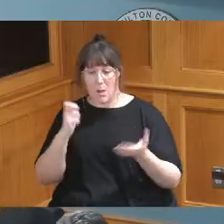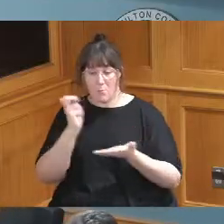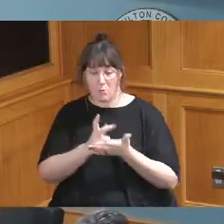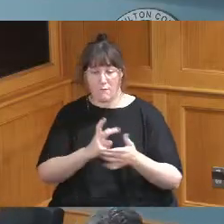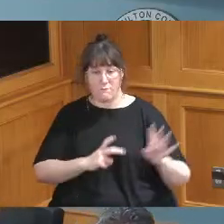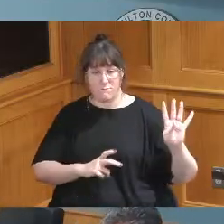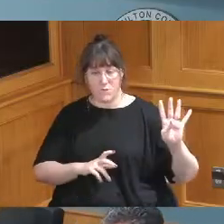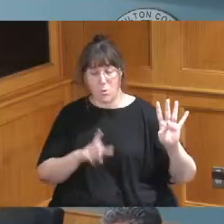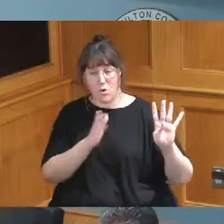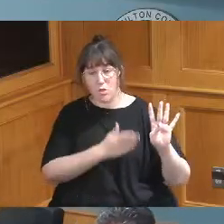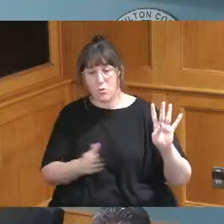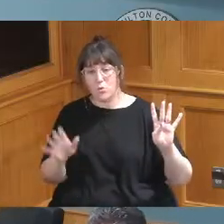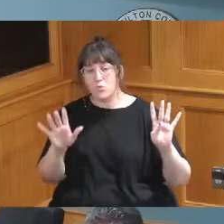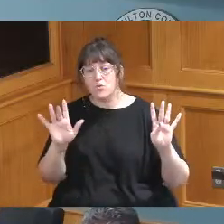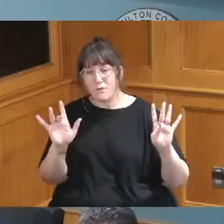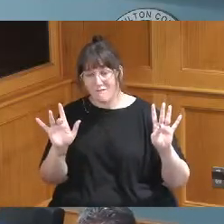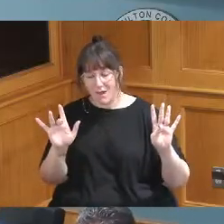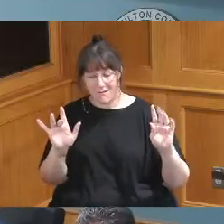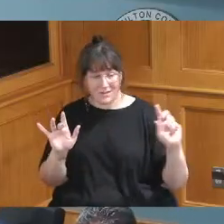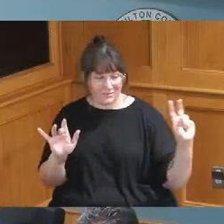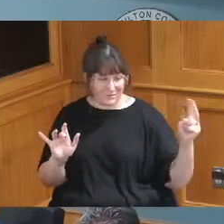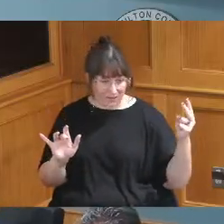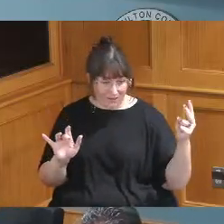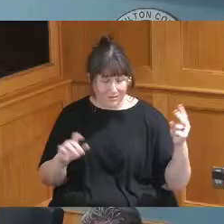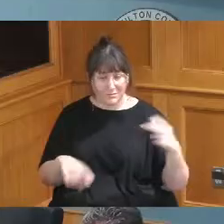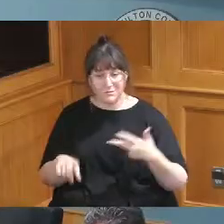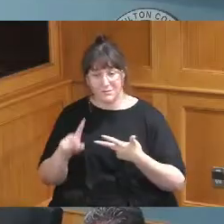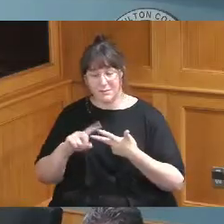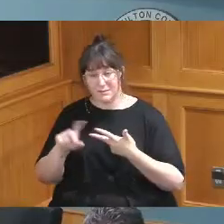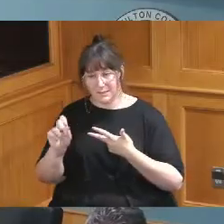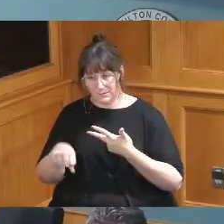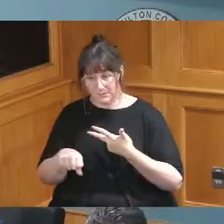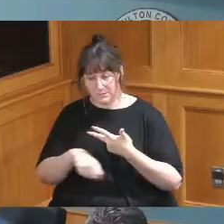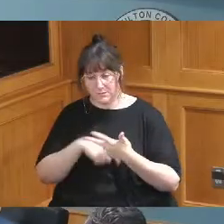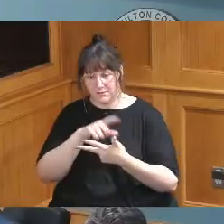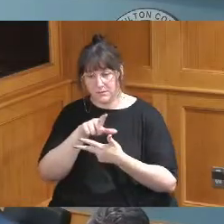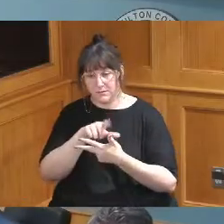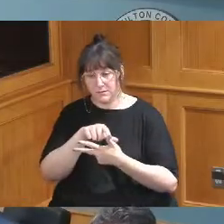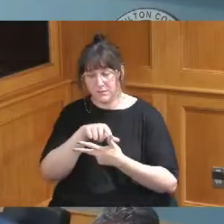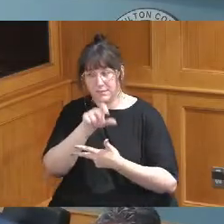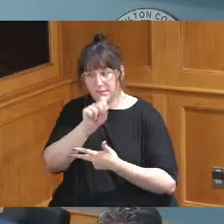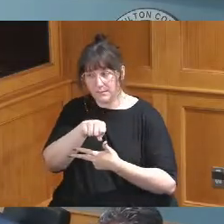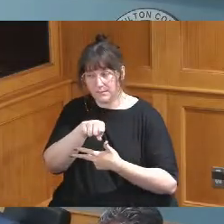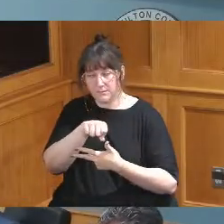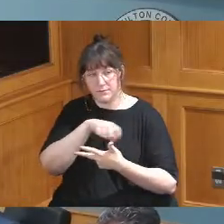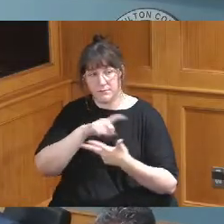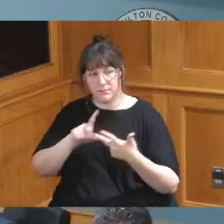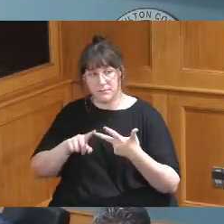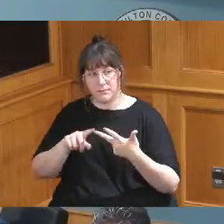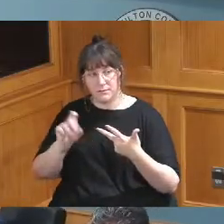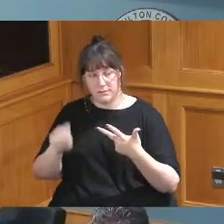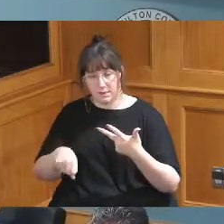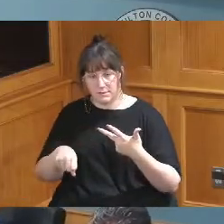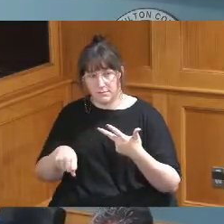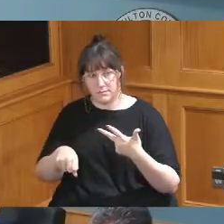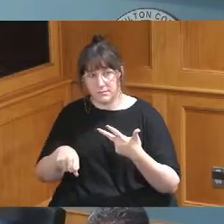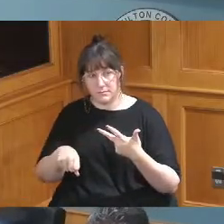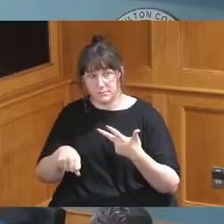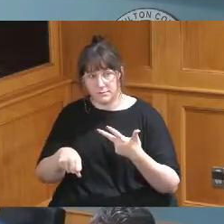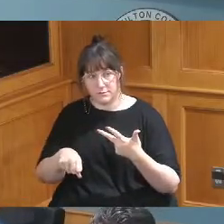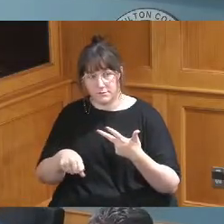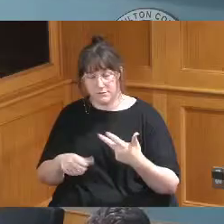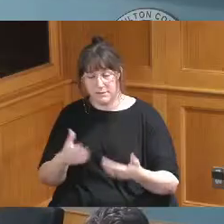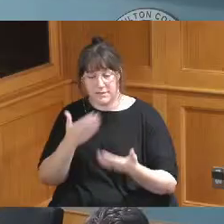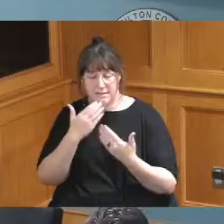4 through 25. Second. Commissioner Dreehouse? Yes. Commissioner Summer Dumas? Yes. Commissioner Reese? Yes.